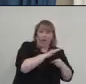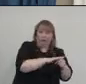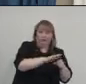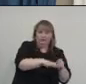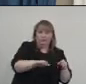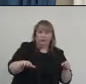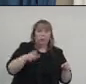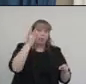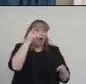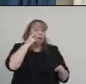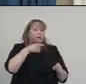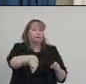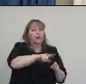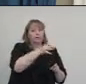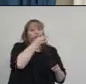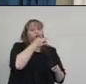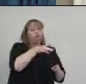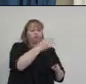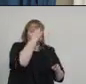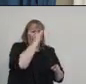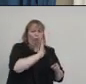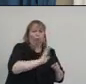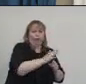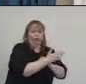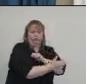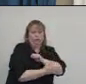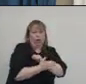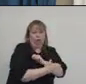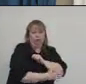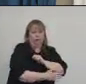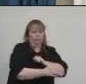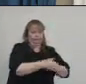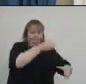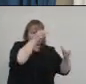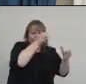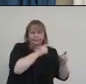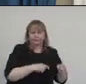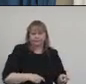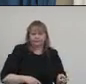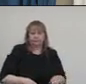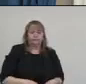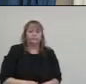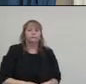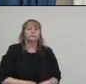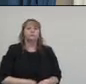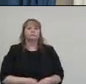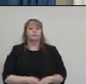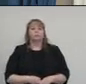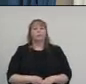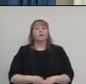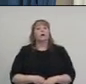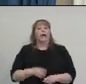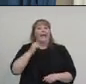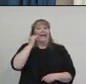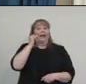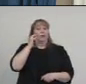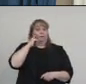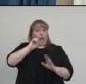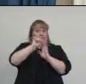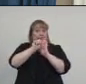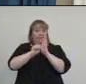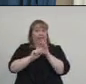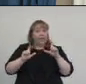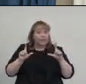communities. State support and oversight through its existing regulatory and licensing structures will continue, but